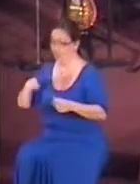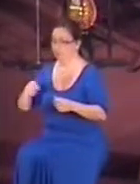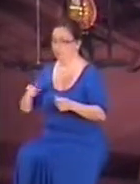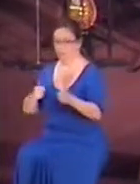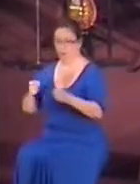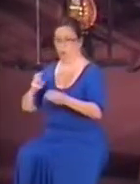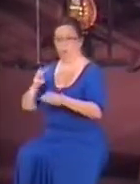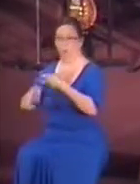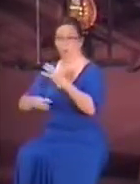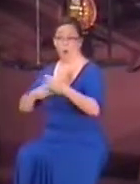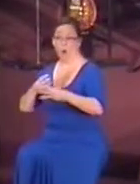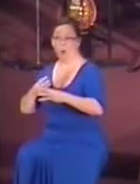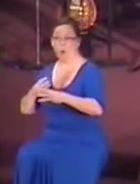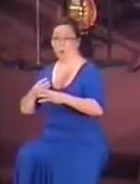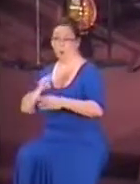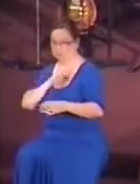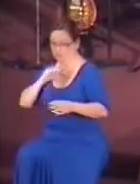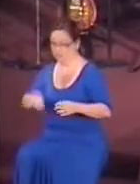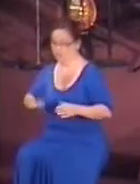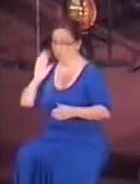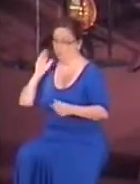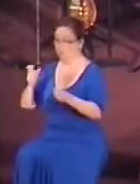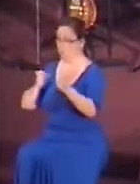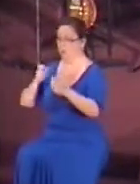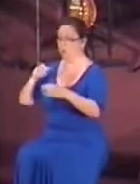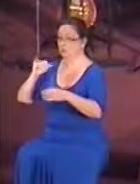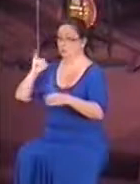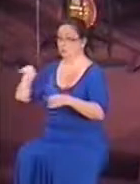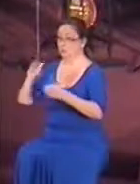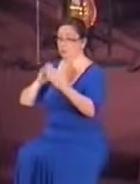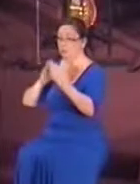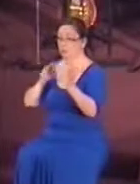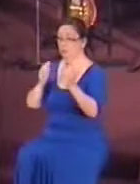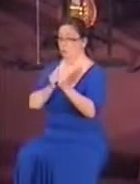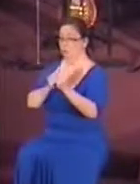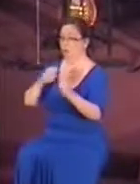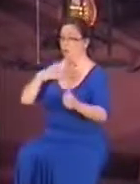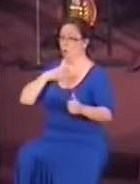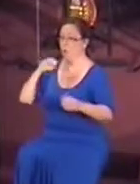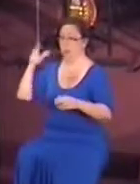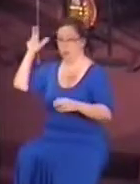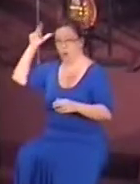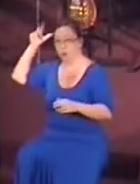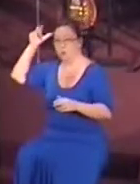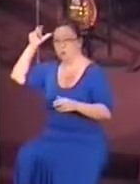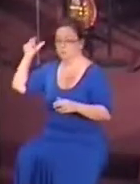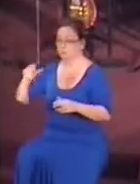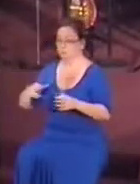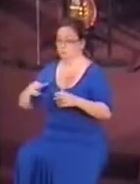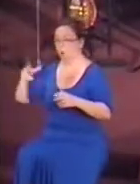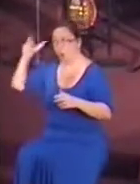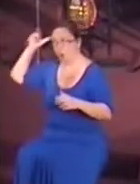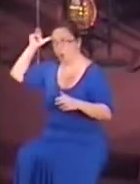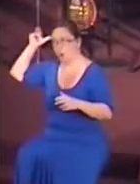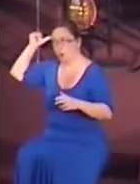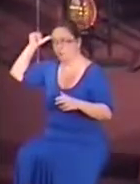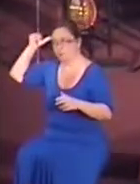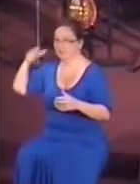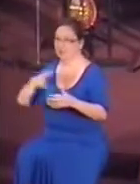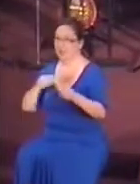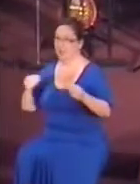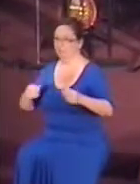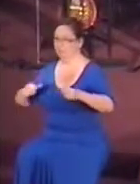dominate the world, and the Messiah is going to reign in Jerusalem with a white stallion and big mansions, and everyone is going to be subject to